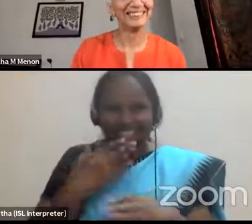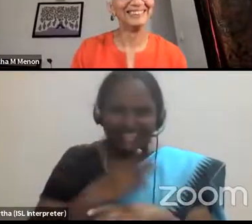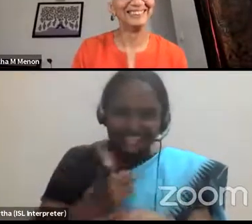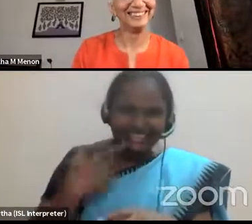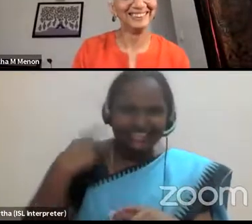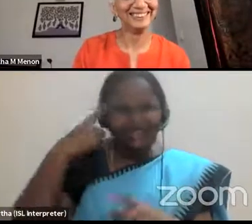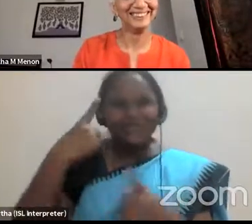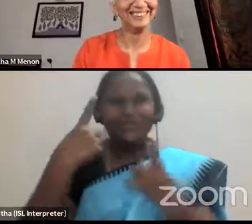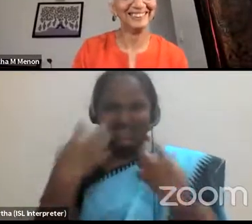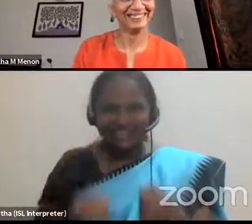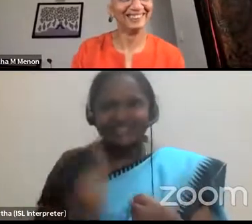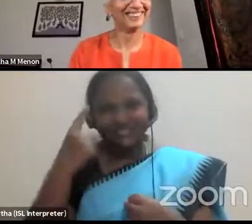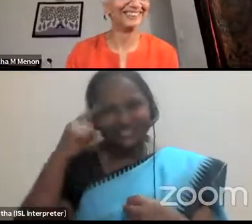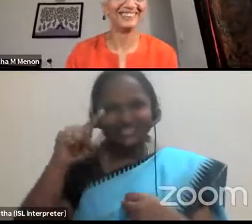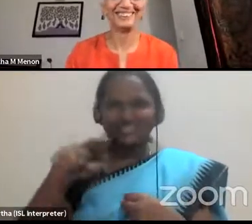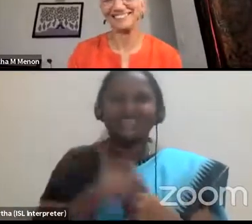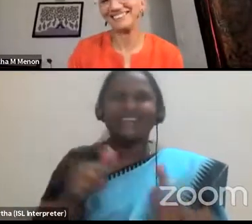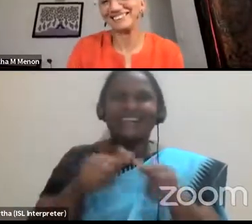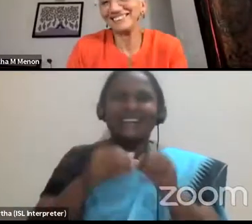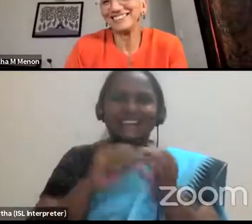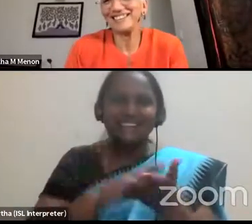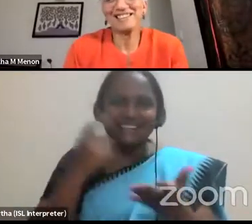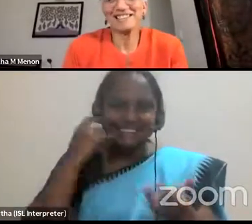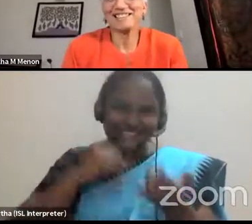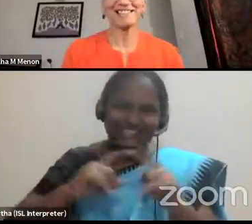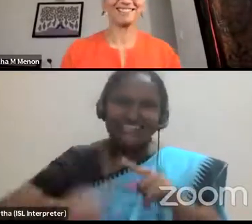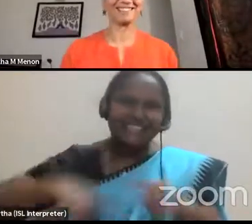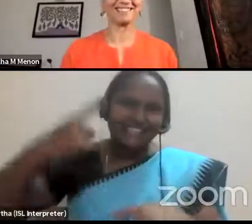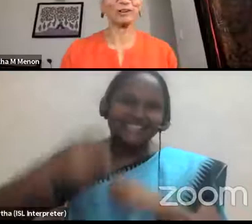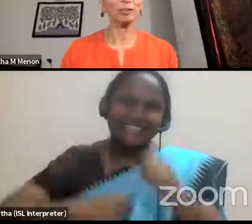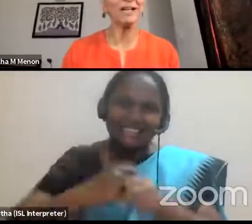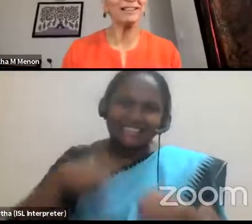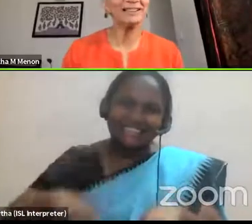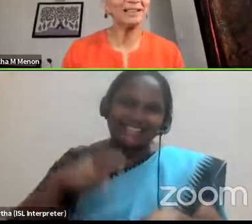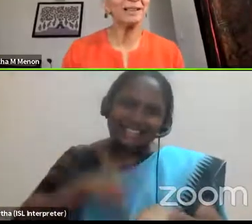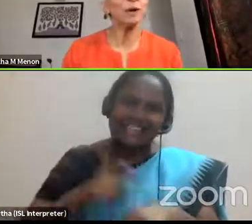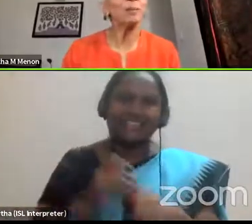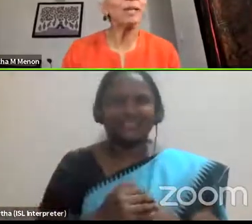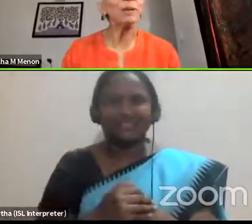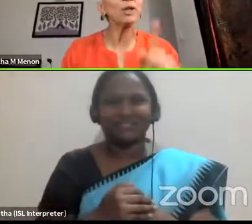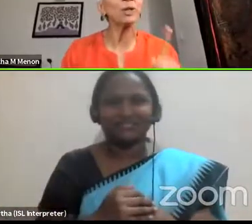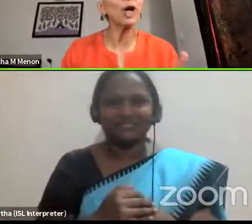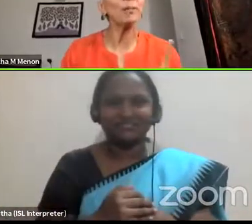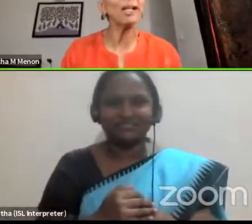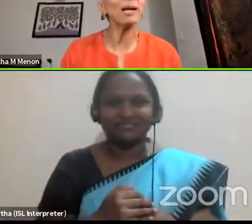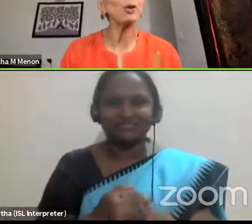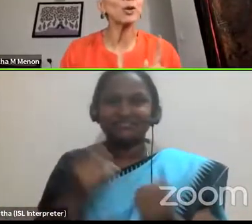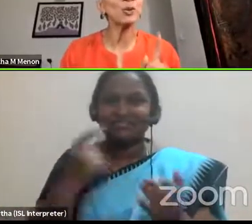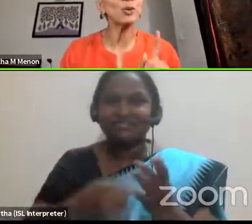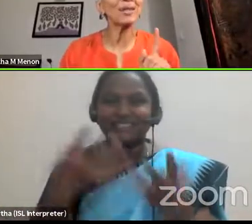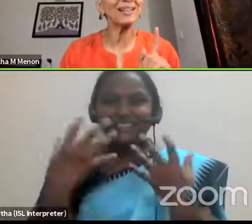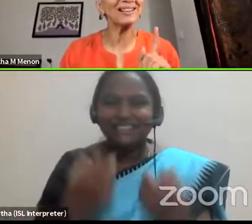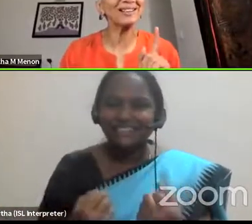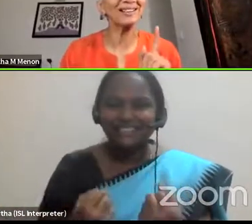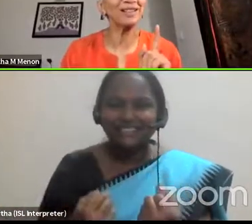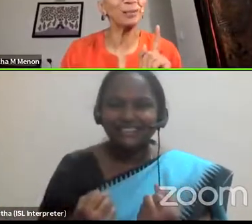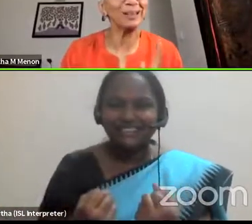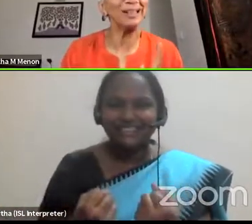even have one for you and Abhishek, Rekha, next year this time. Could be, but you will not be able